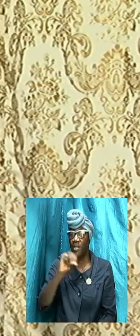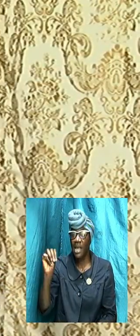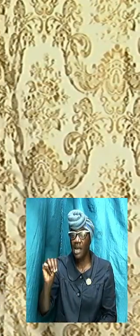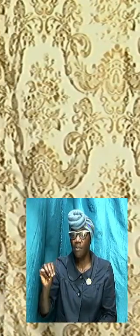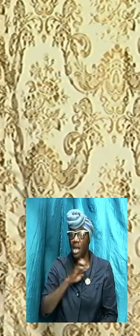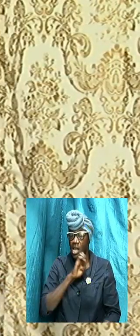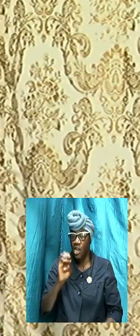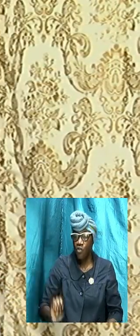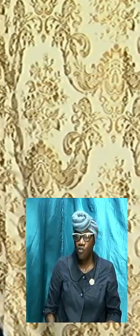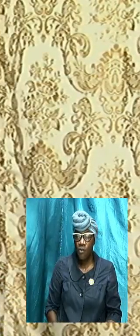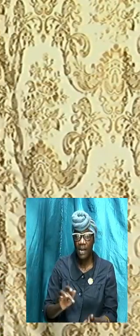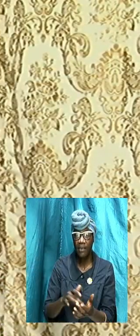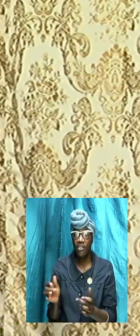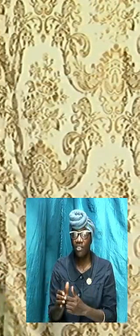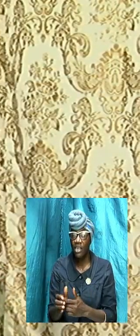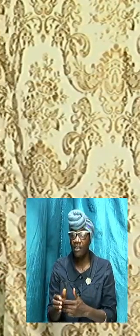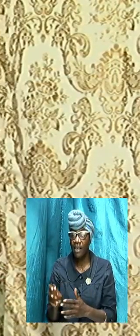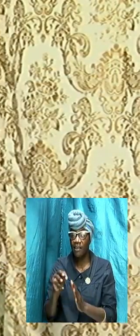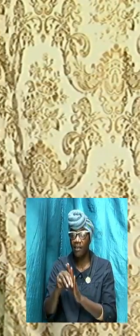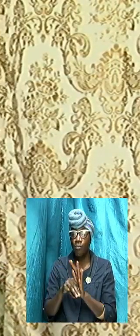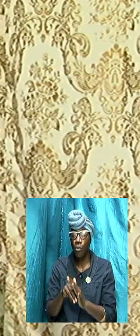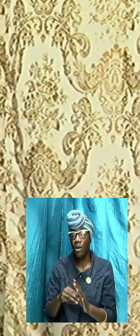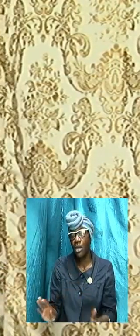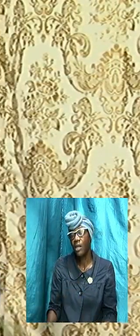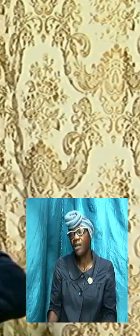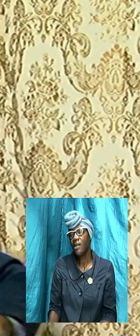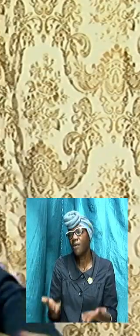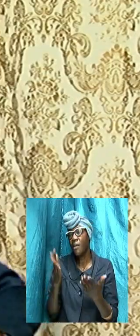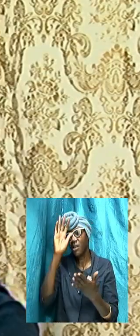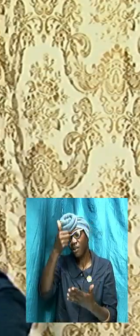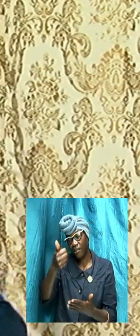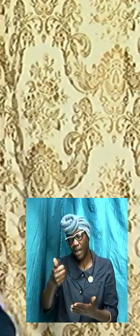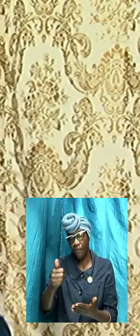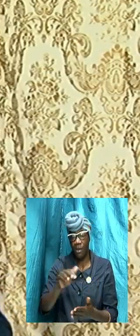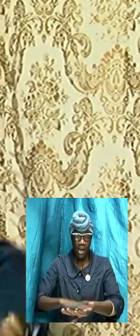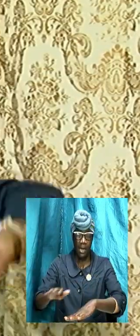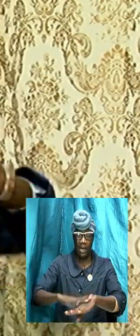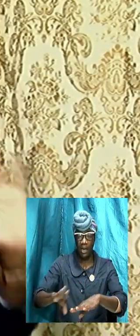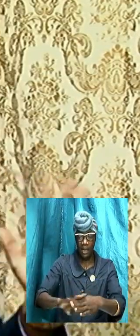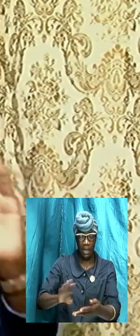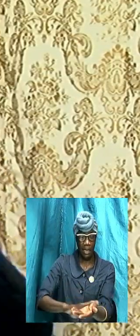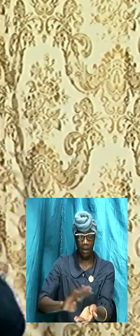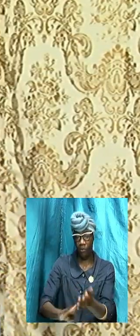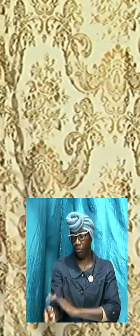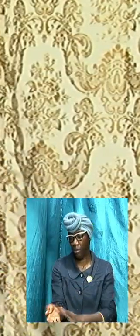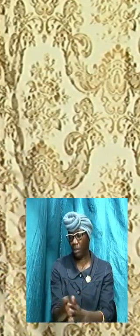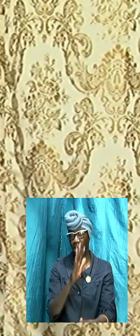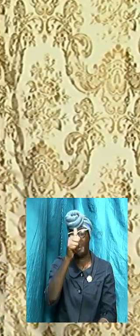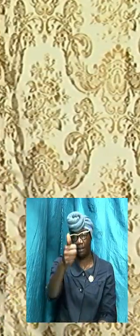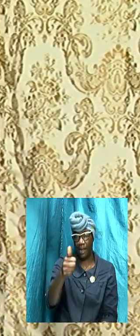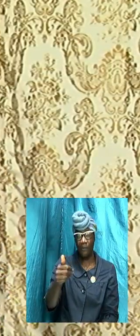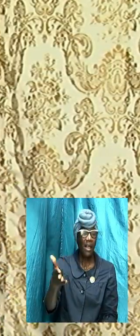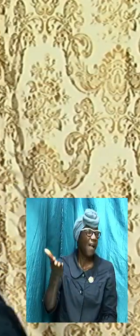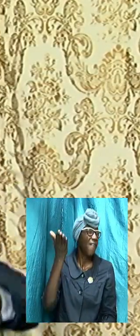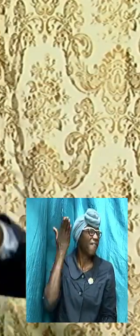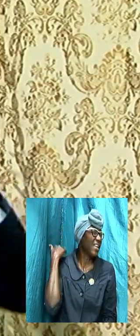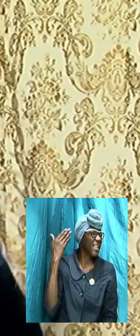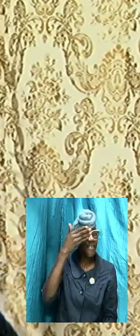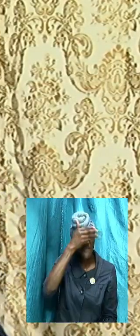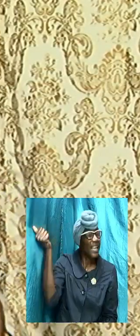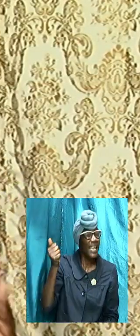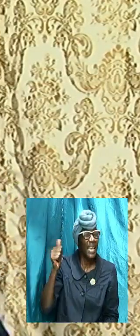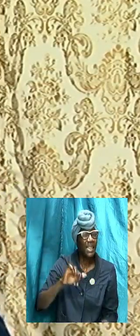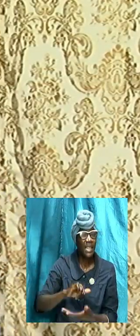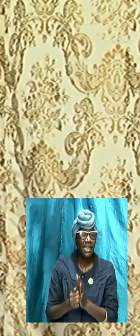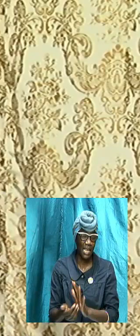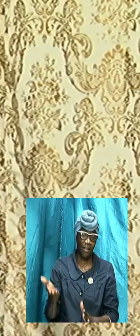Christ Jesus. Amen. The moment you get back up yourself and you dust yourself off, forget those things which are behind. And guess what?